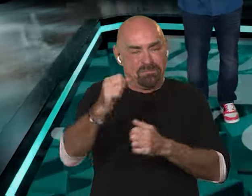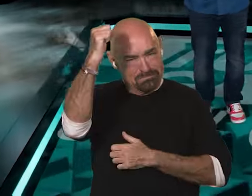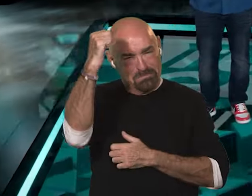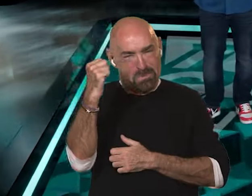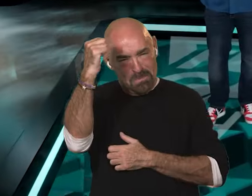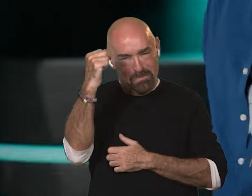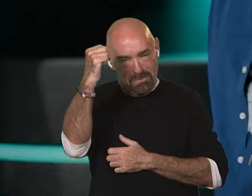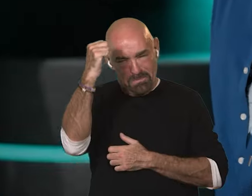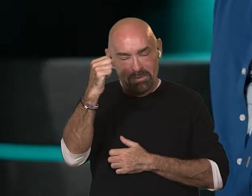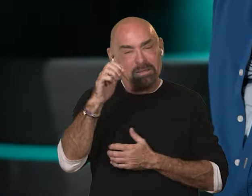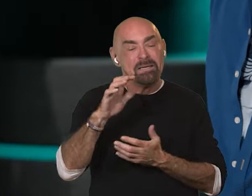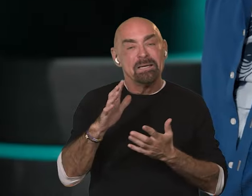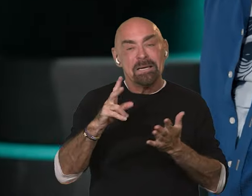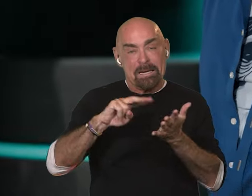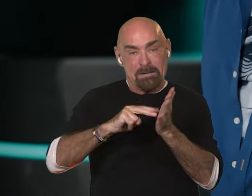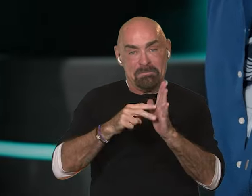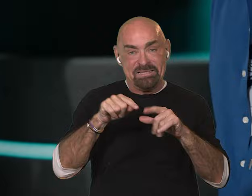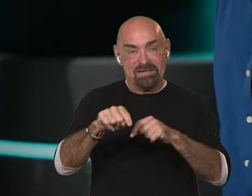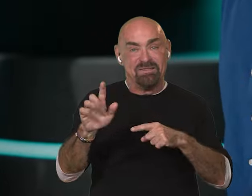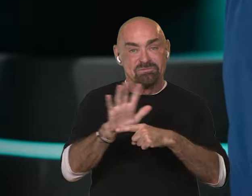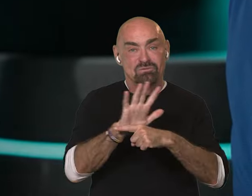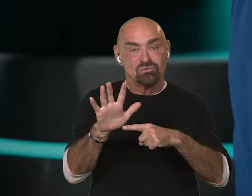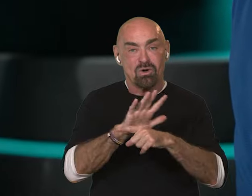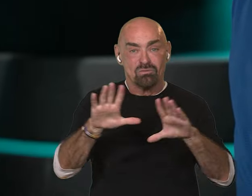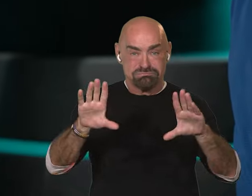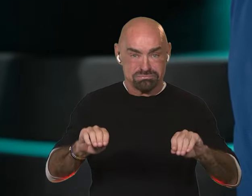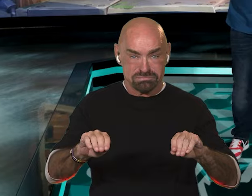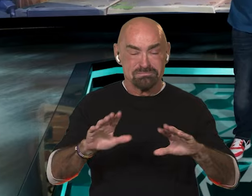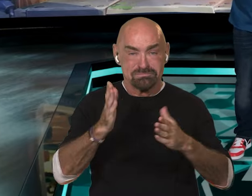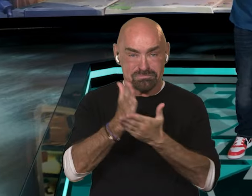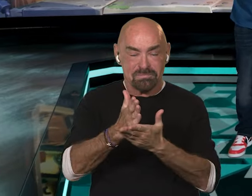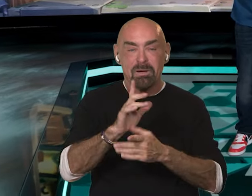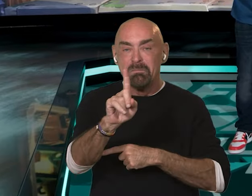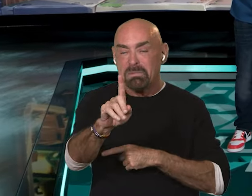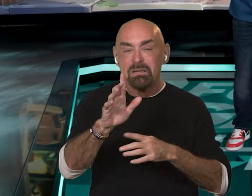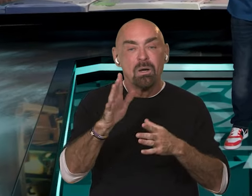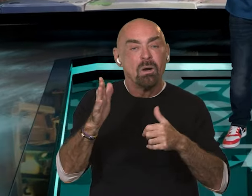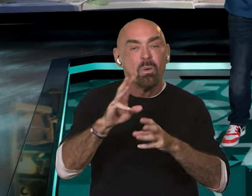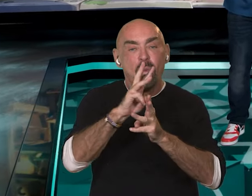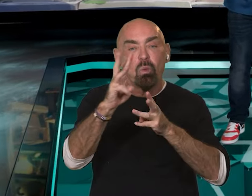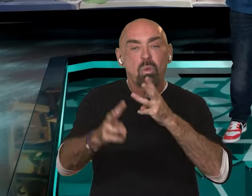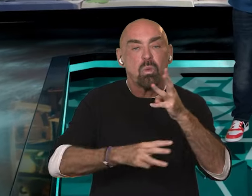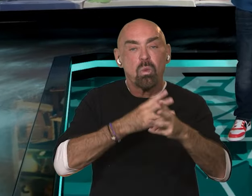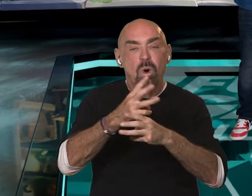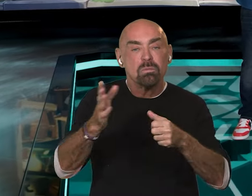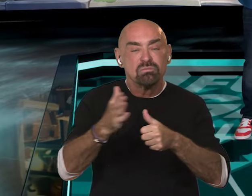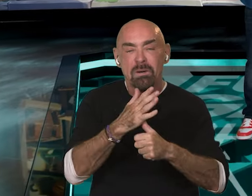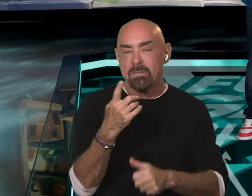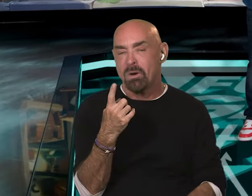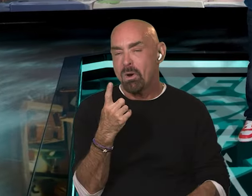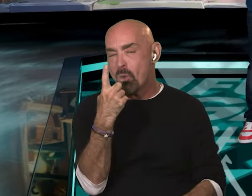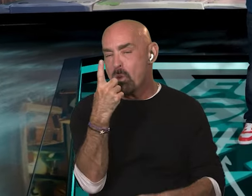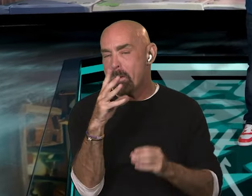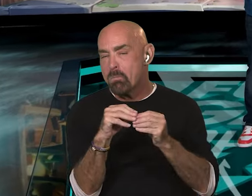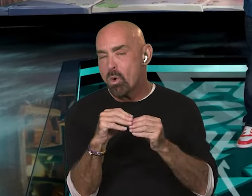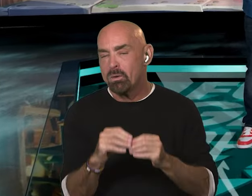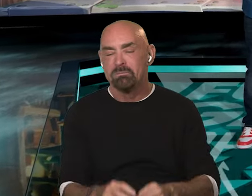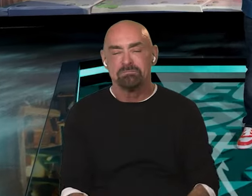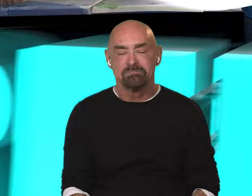Go team! It also means we're closing in on the end of the show. But that doesn't mean that we're done with the world premieres. Here's one